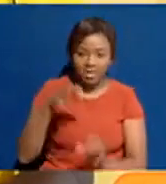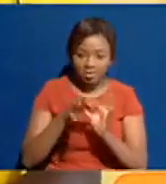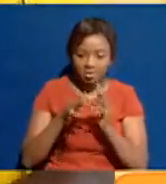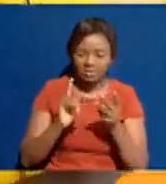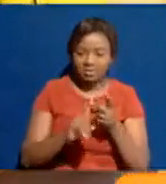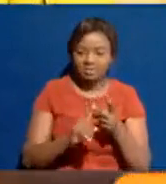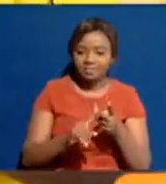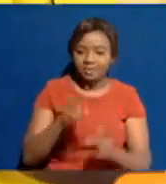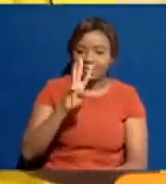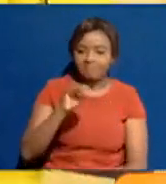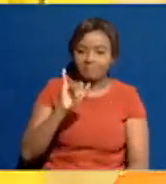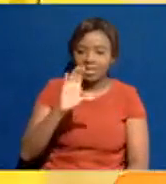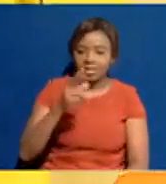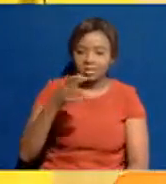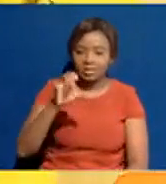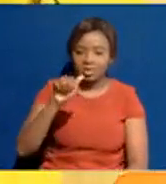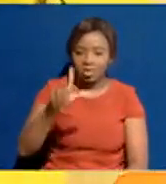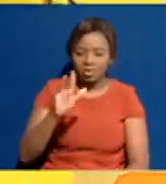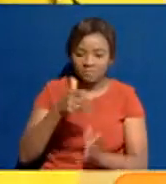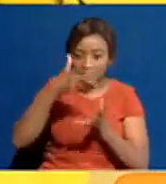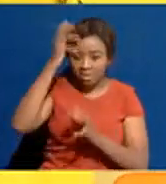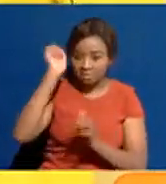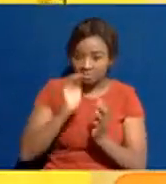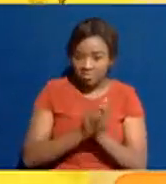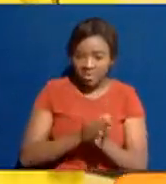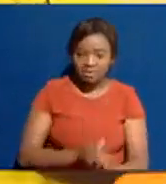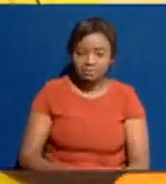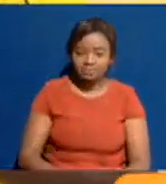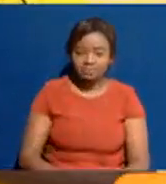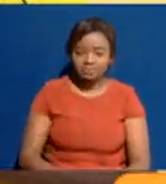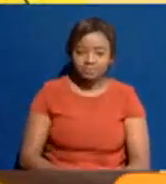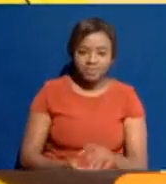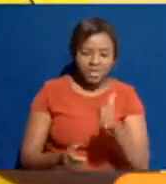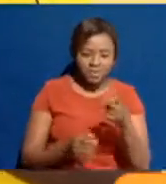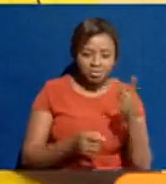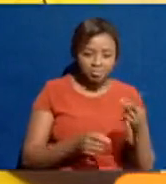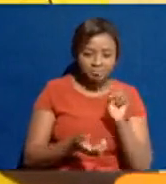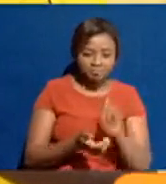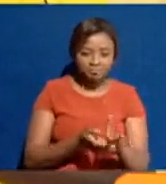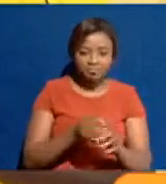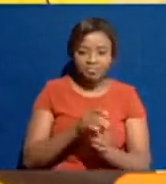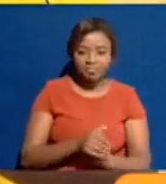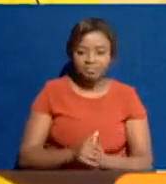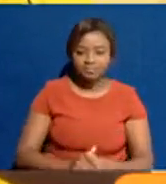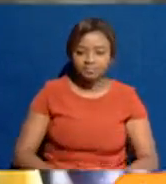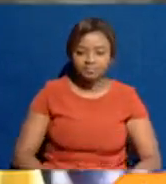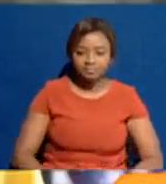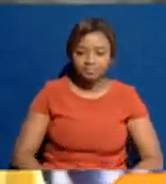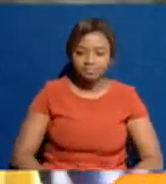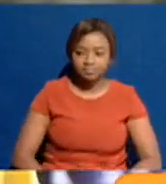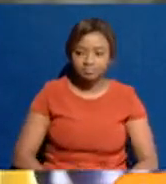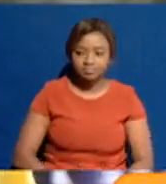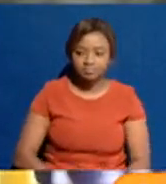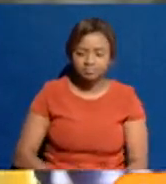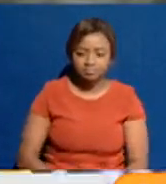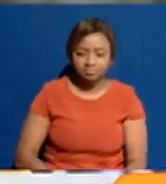Michael Oduor from KCB. They released goalkeeper Patrick Matasi and Apollo Otieno. No, it's good.